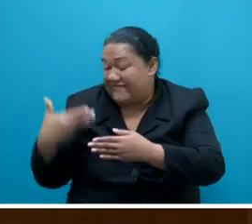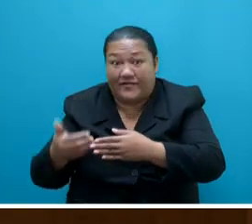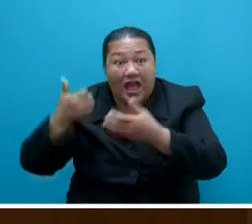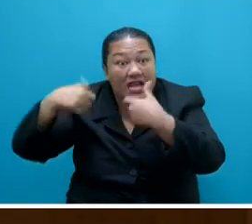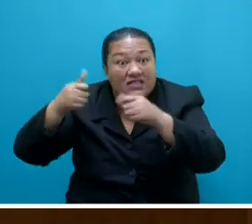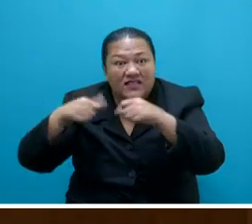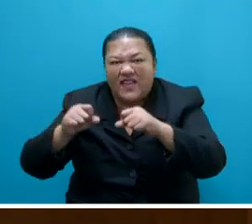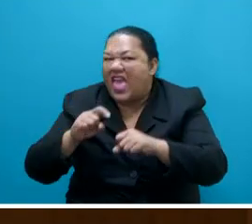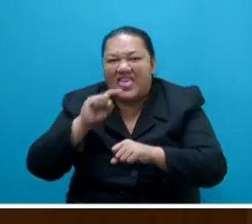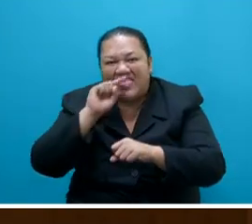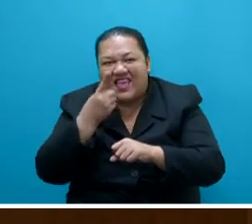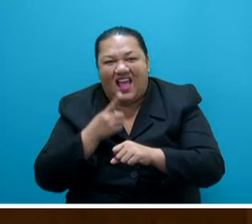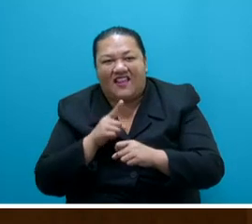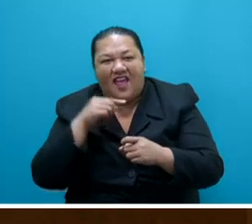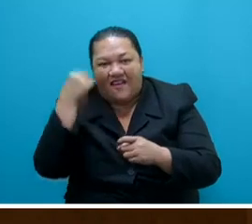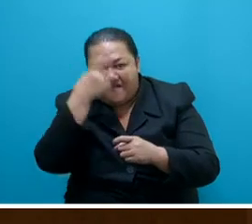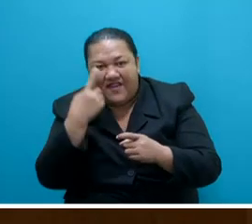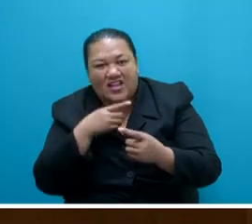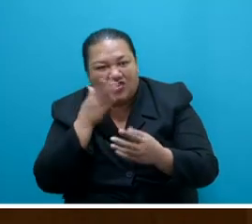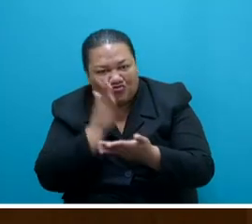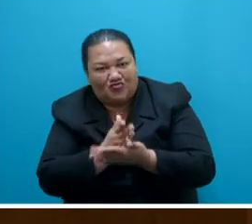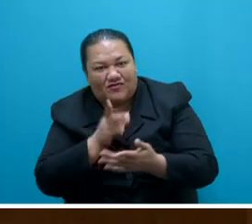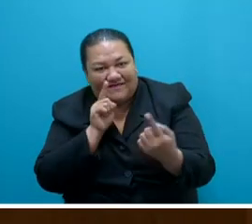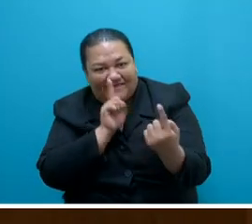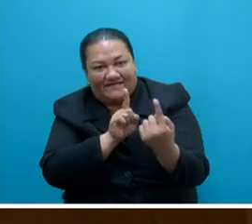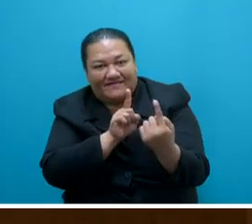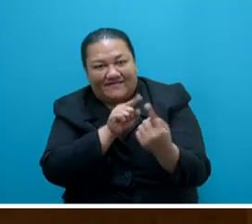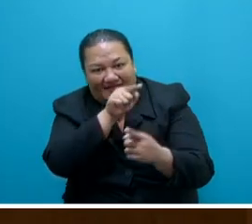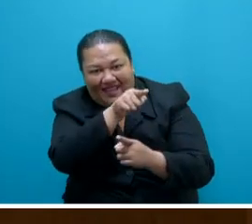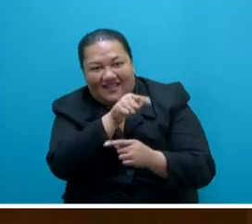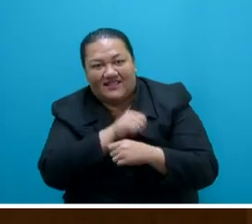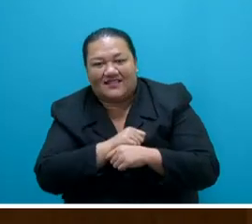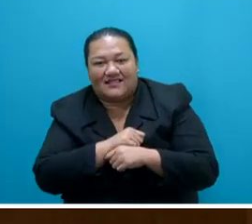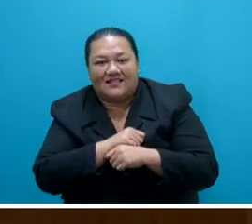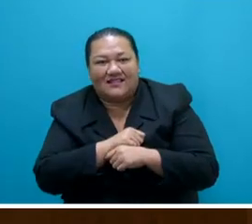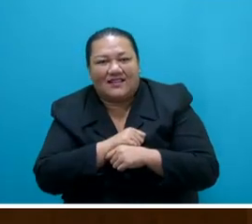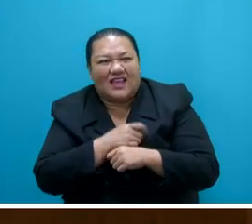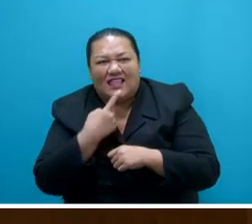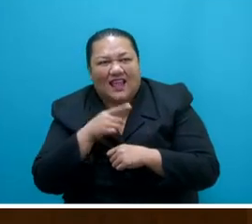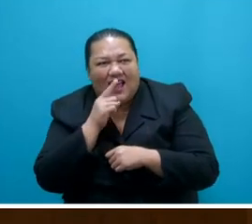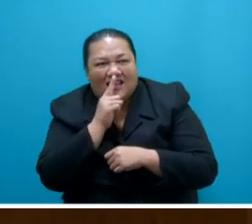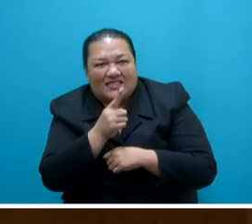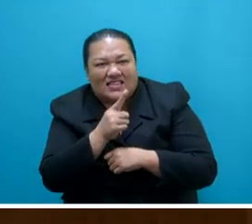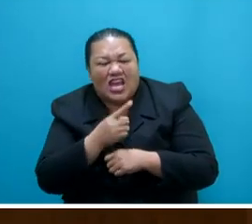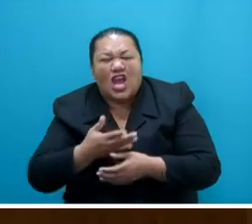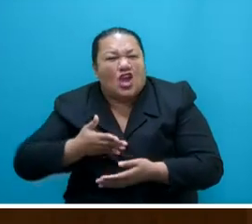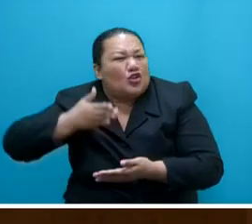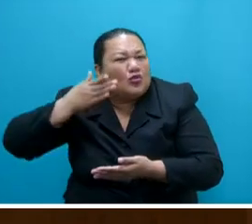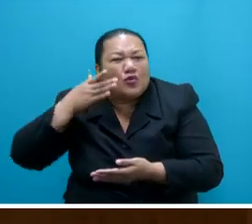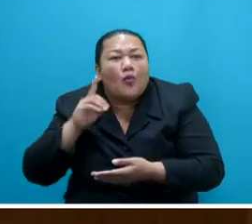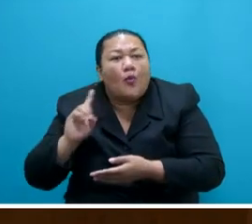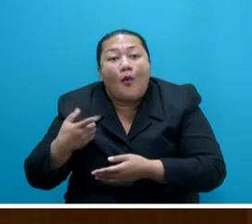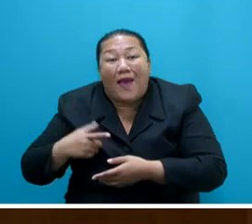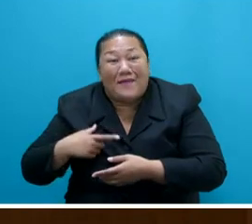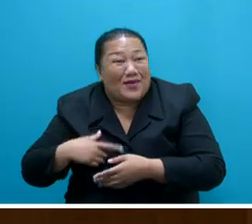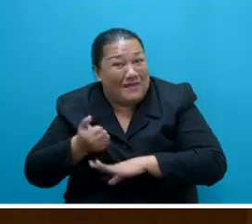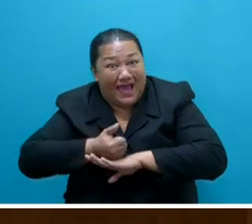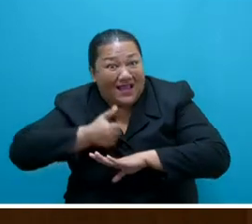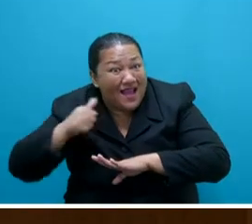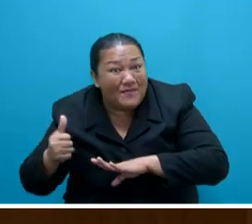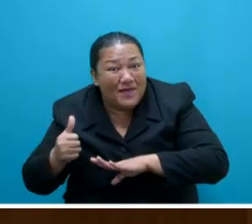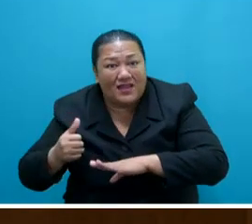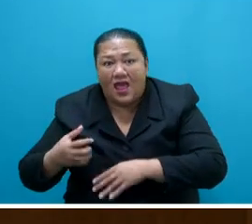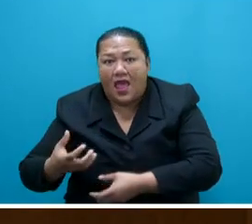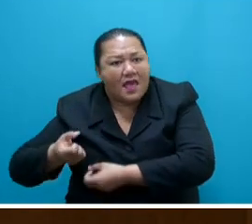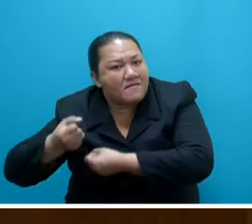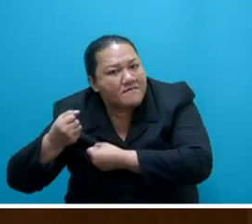era, embrace common identity, embrace true democracy, and shed